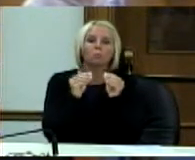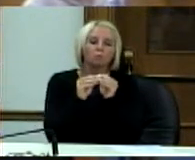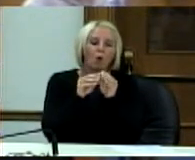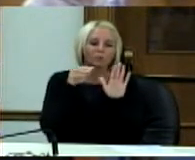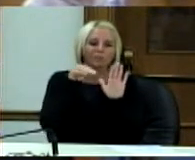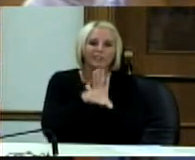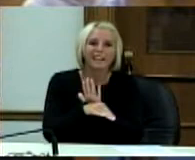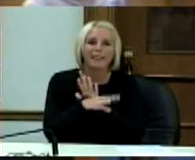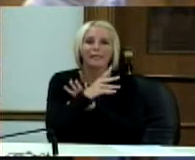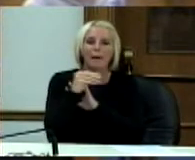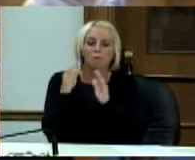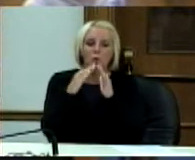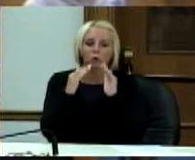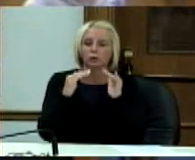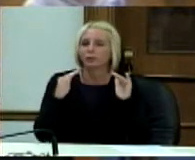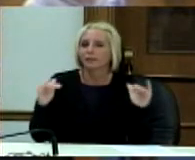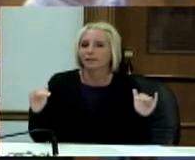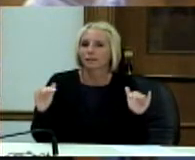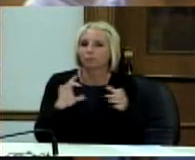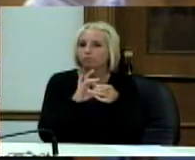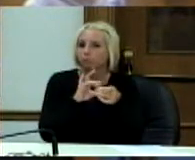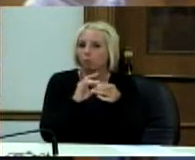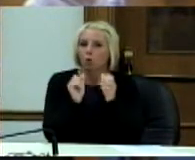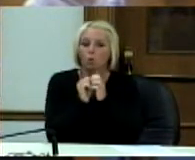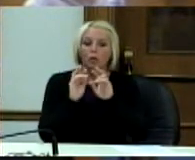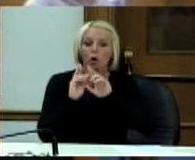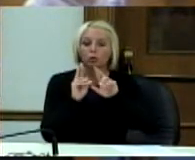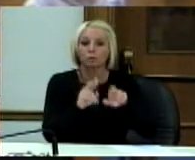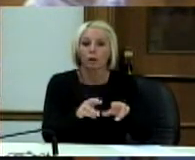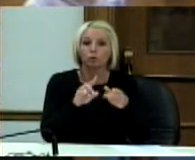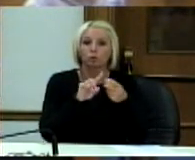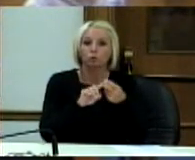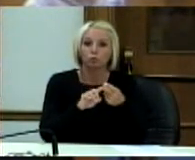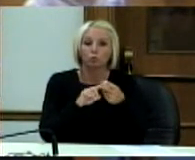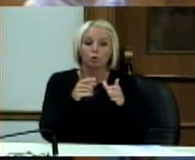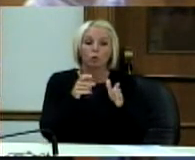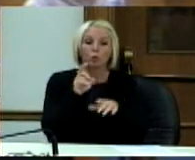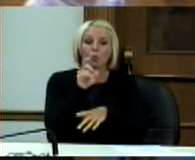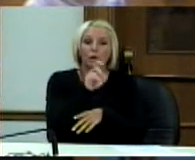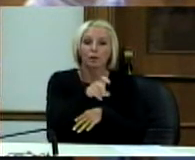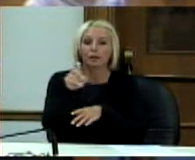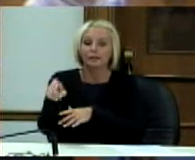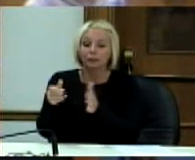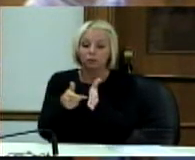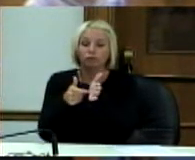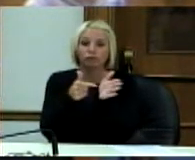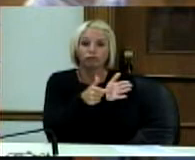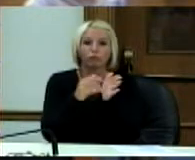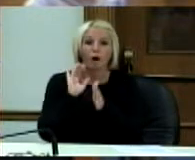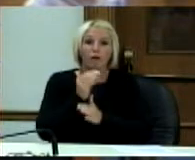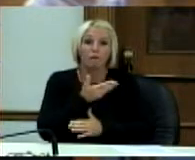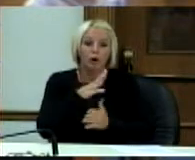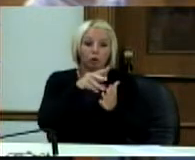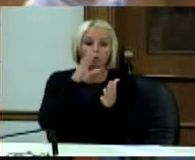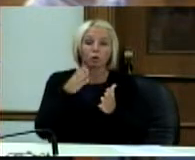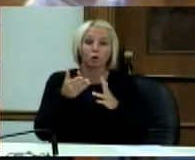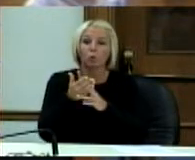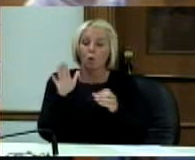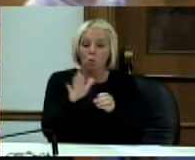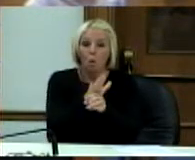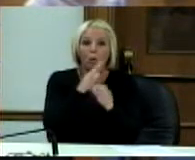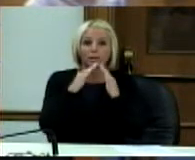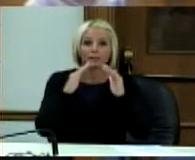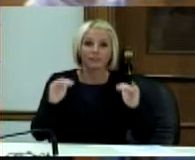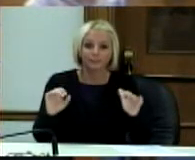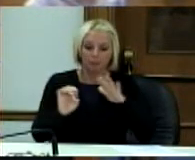more in depth and more systematically with our response to the needs of our students throughout the whole